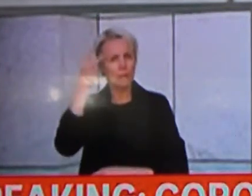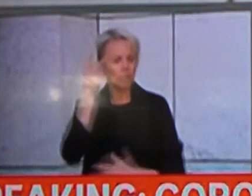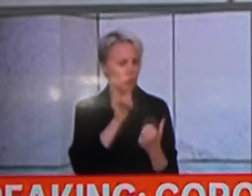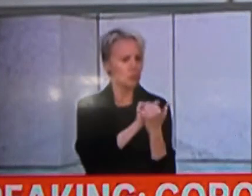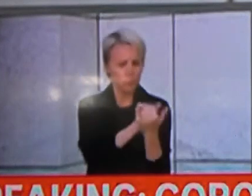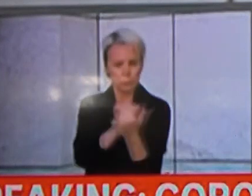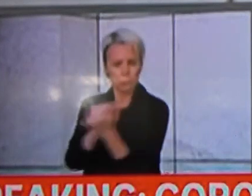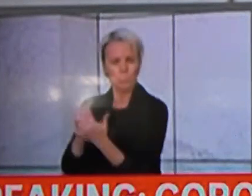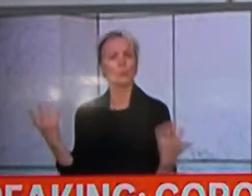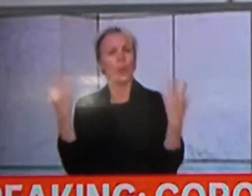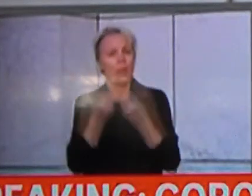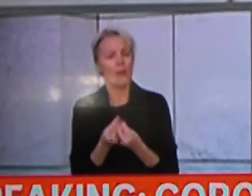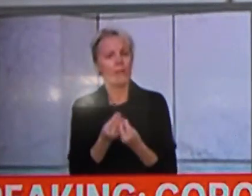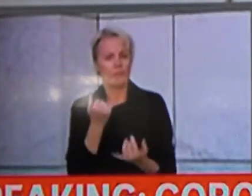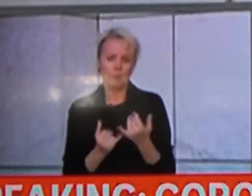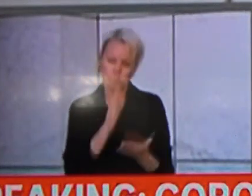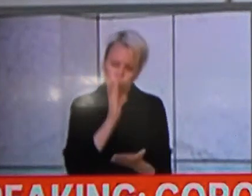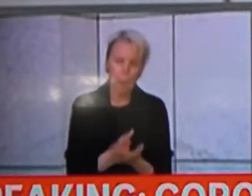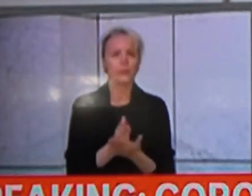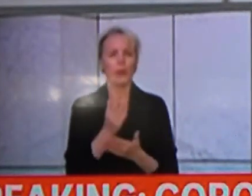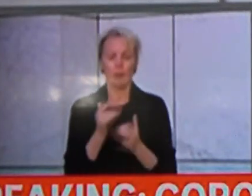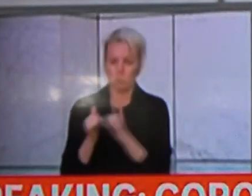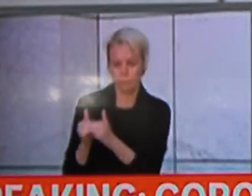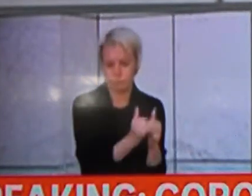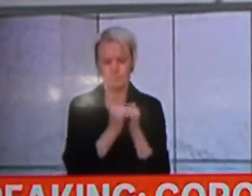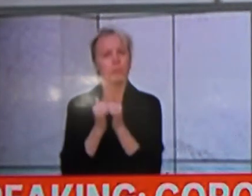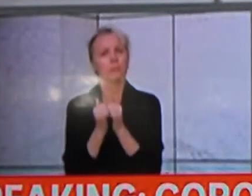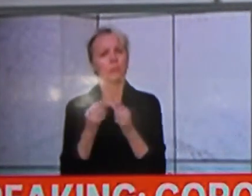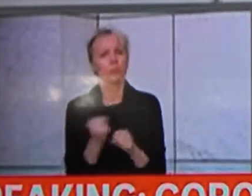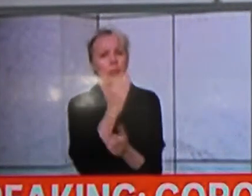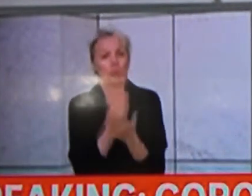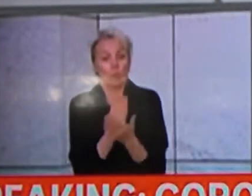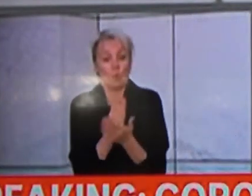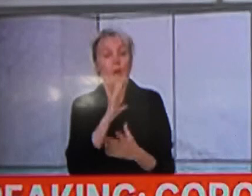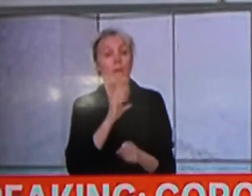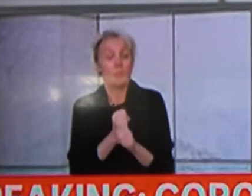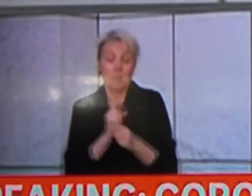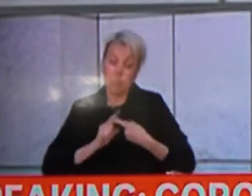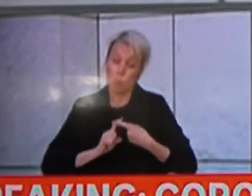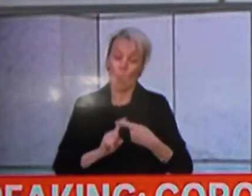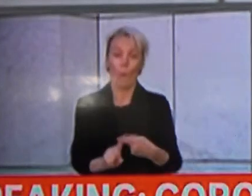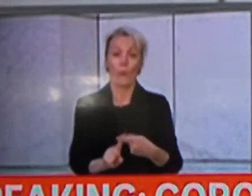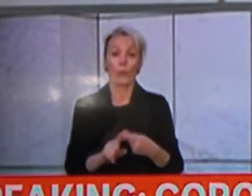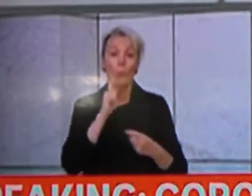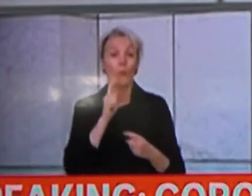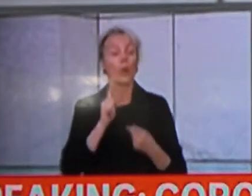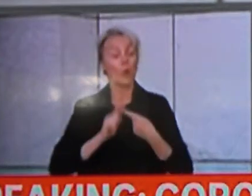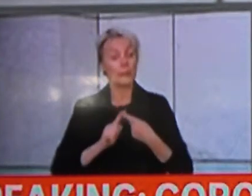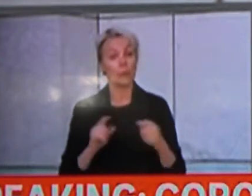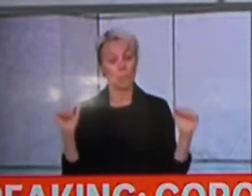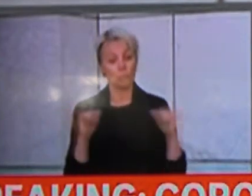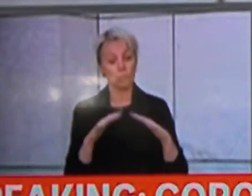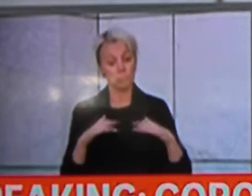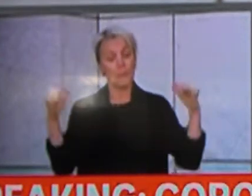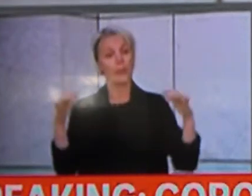Burke. So people are being very practical about these things. And that will mean that it'll meet for as long as it needs to. If we can get through